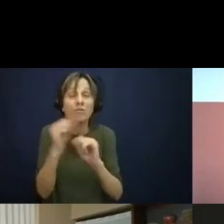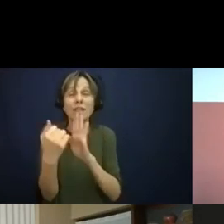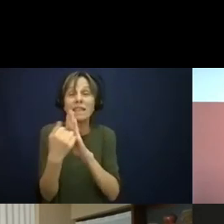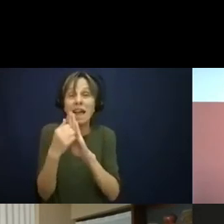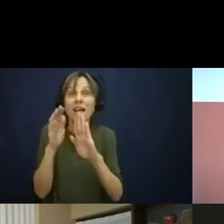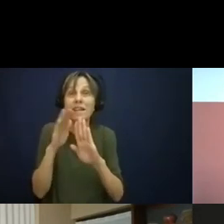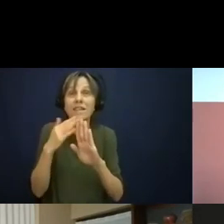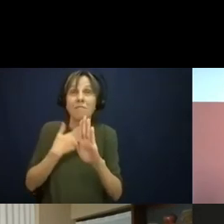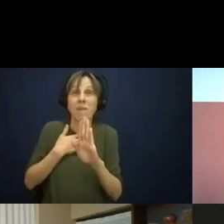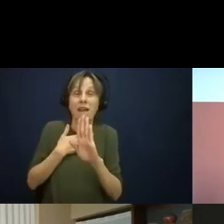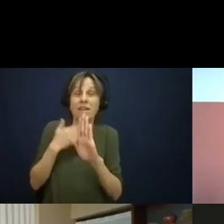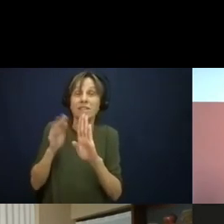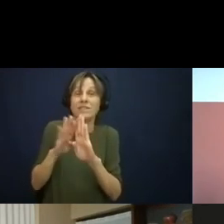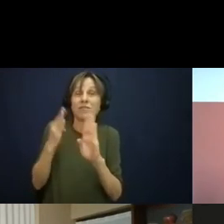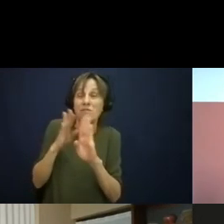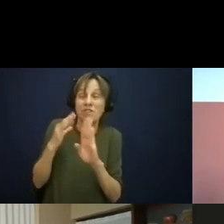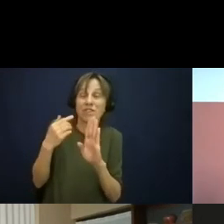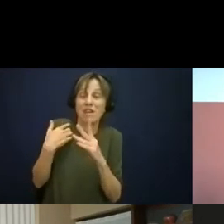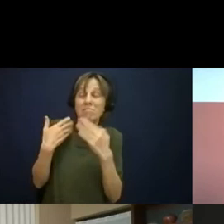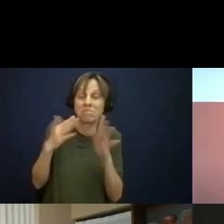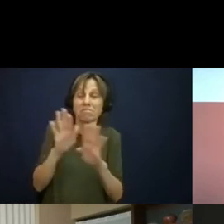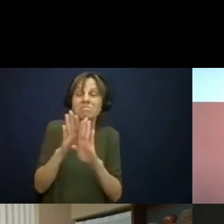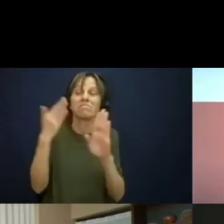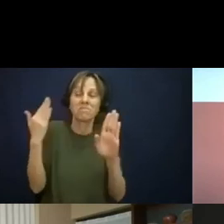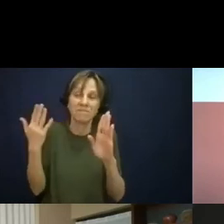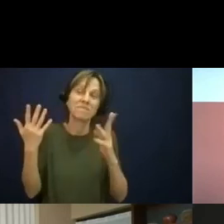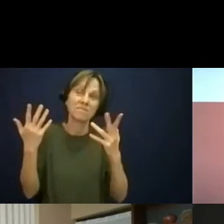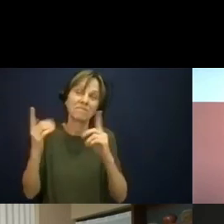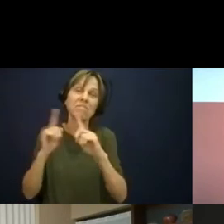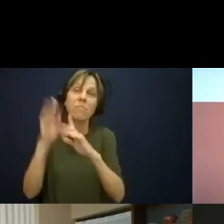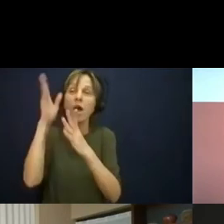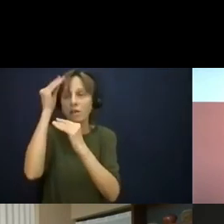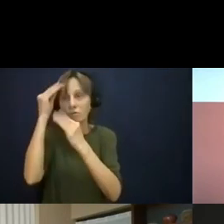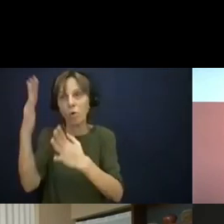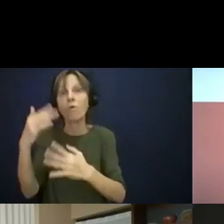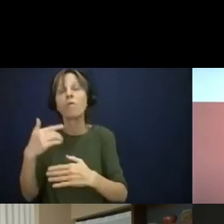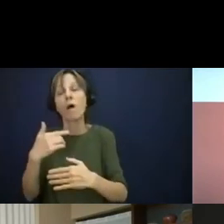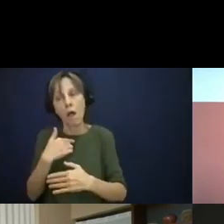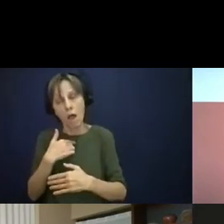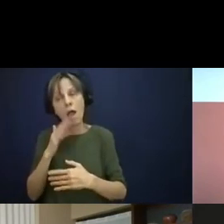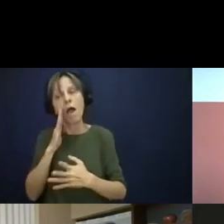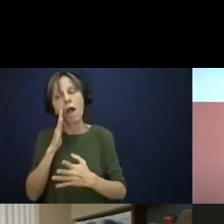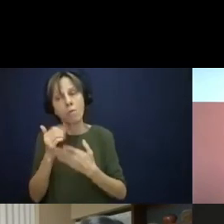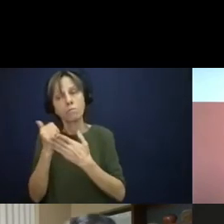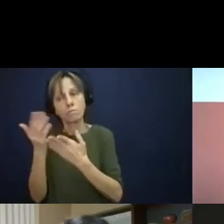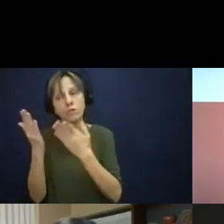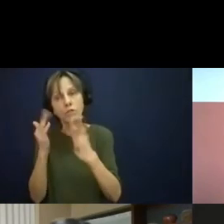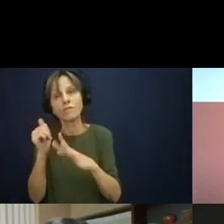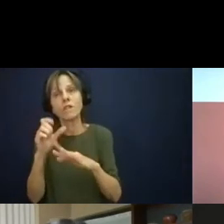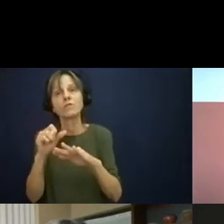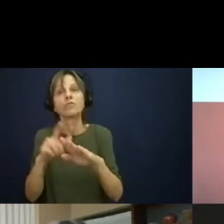and I answered it, but I told them I'll be of service as long as y'all need me. So I was being of